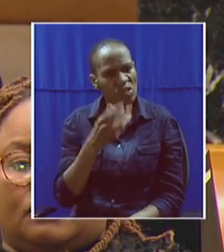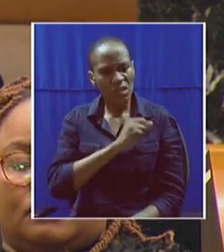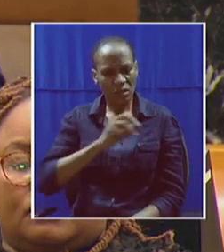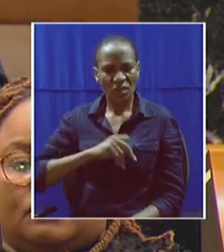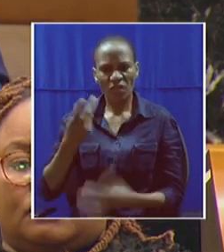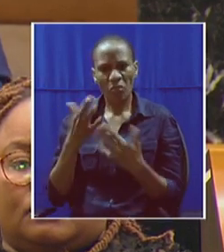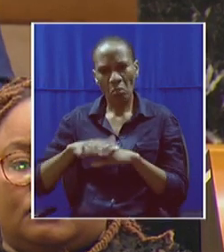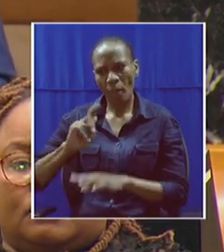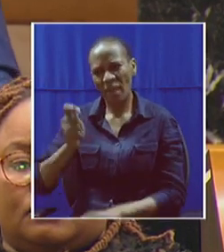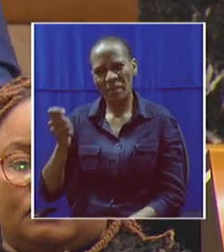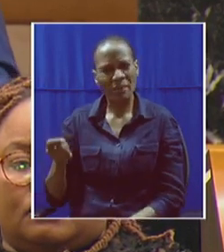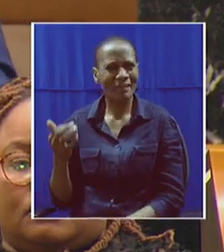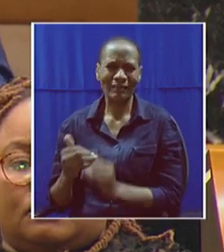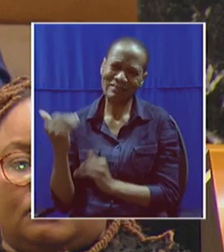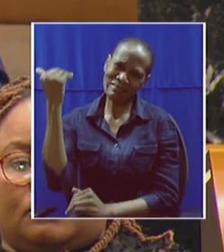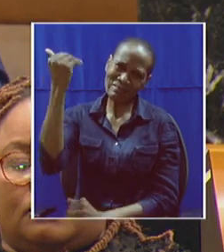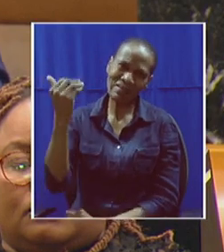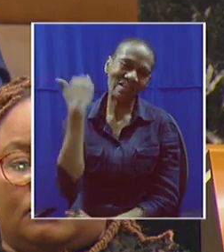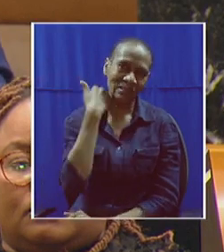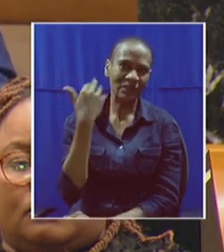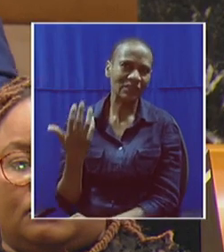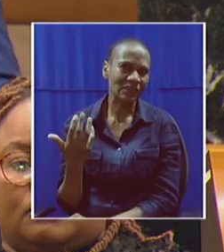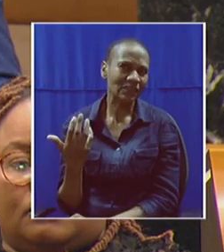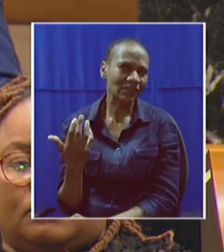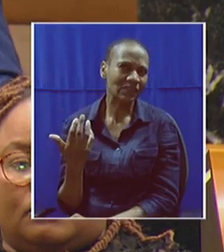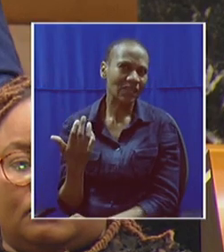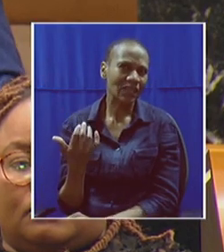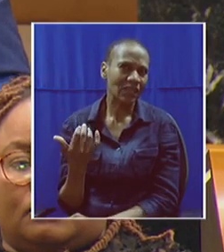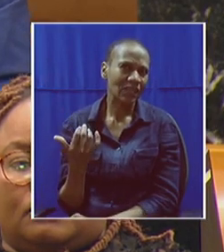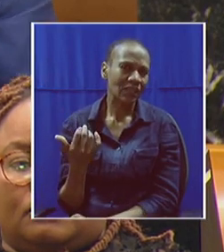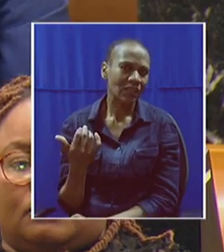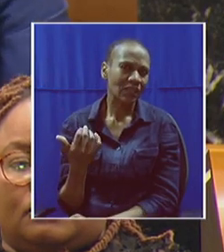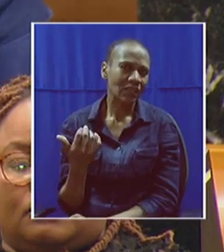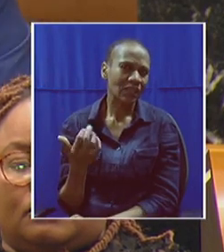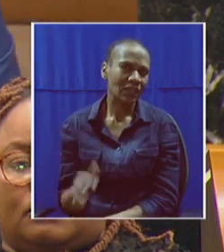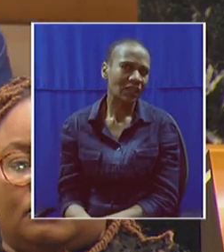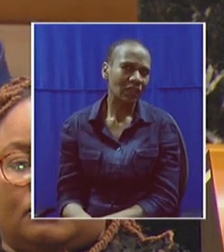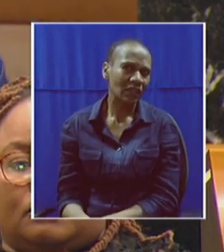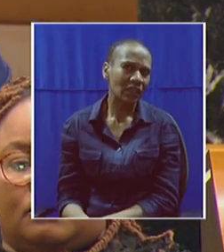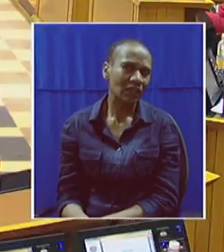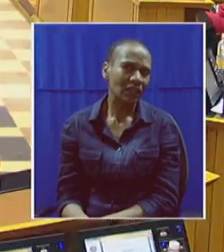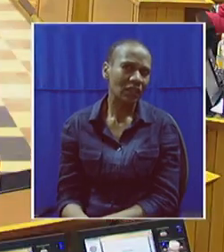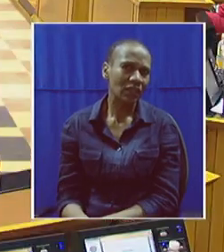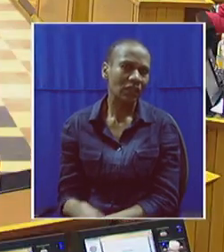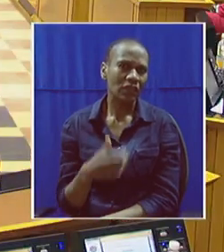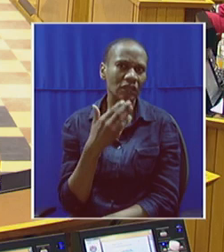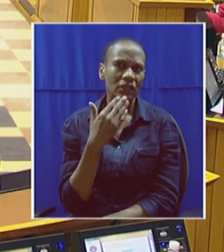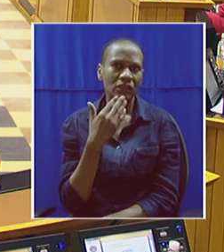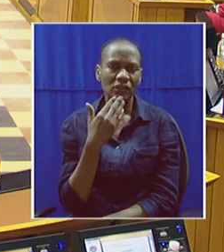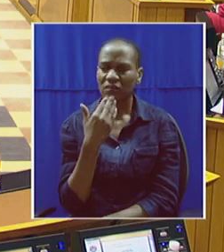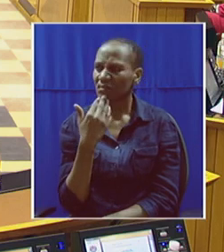the sabc which may lead to retrenchments of stuff for thank you thank you honorable